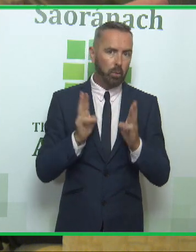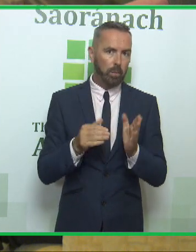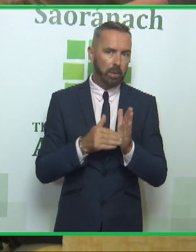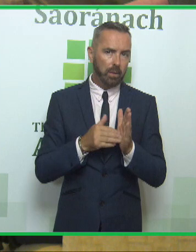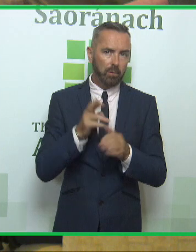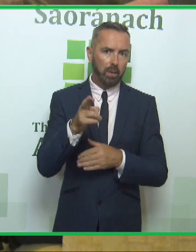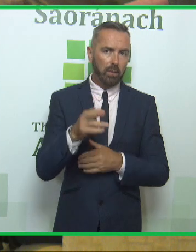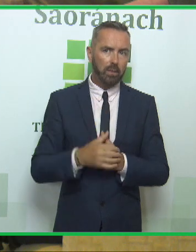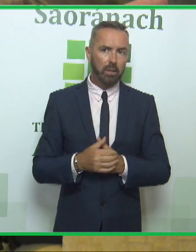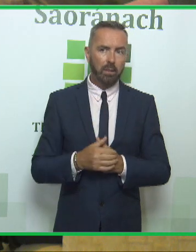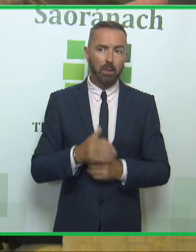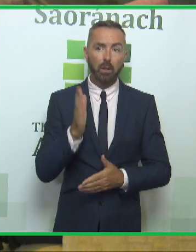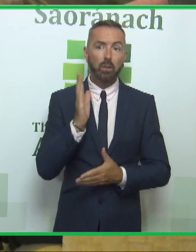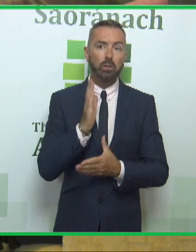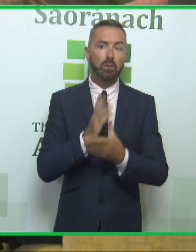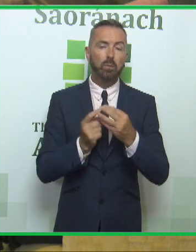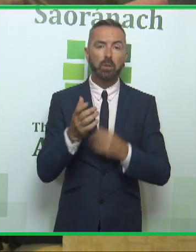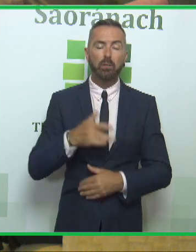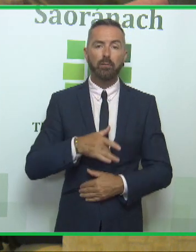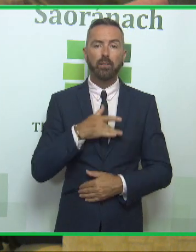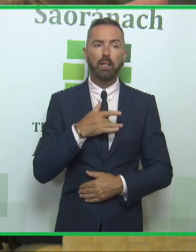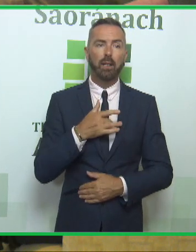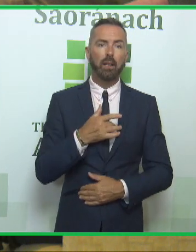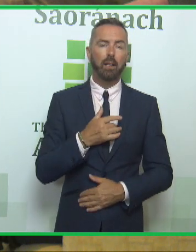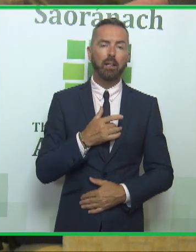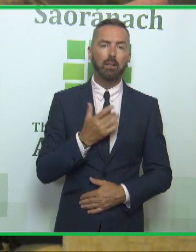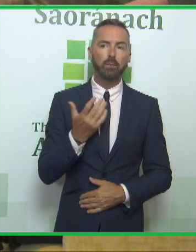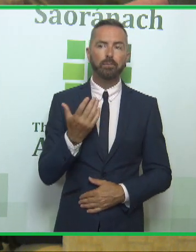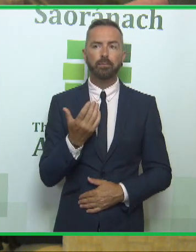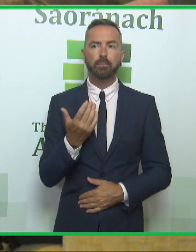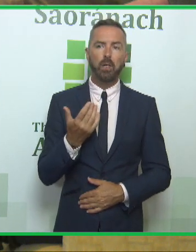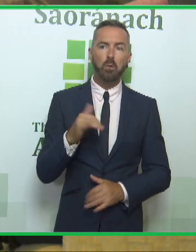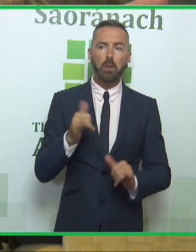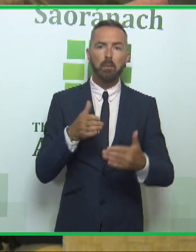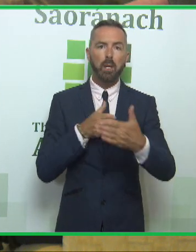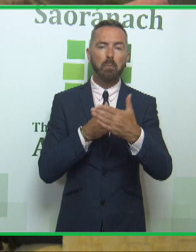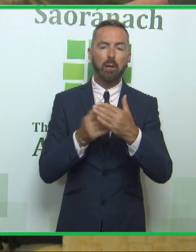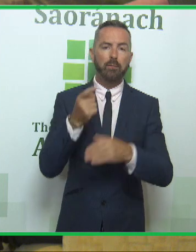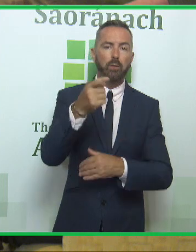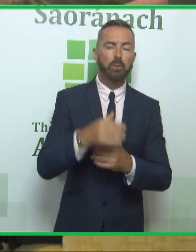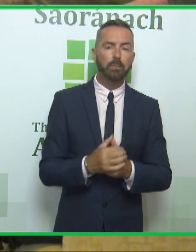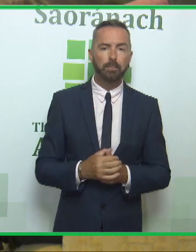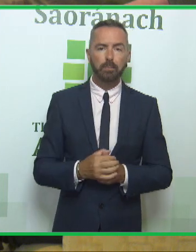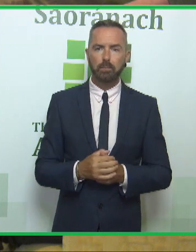men. Yeah. And was that something you felt was that maybe wasn't there? Oh,